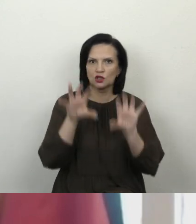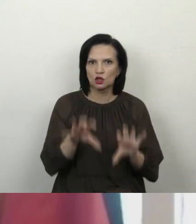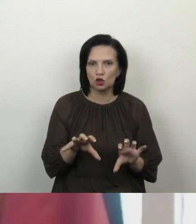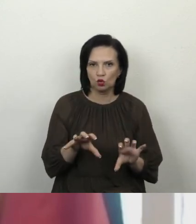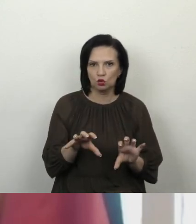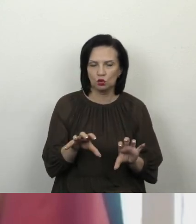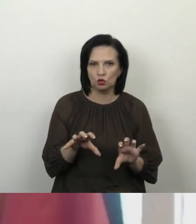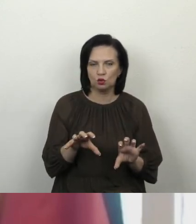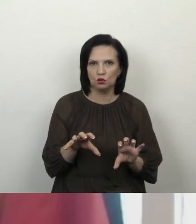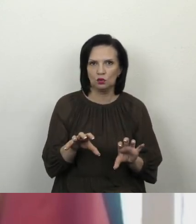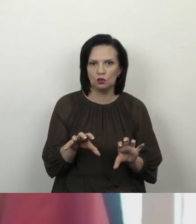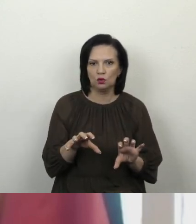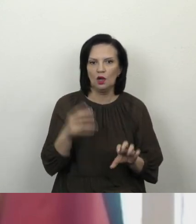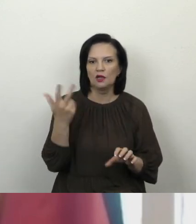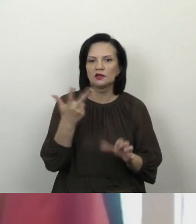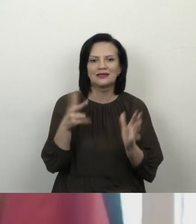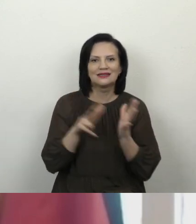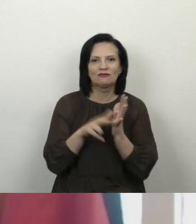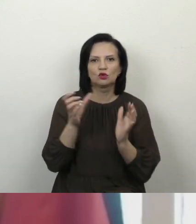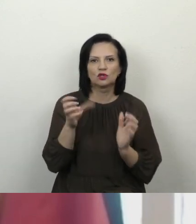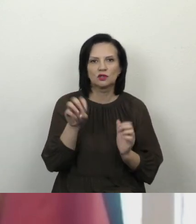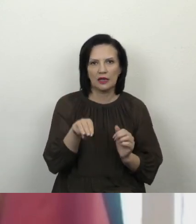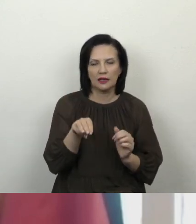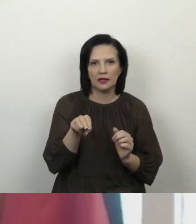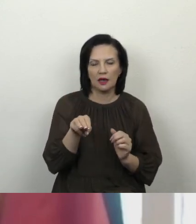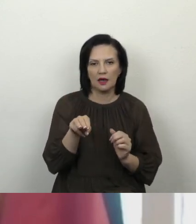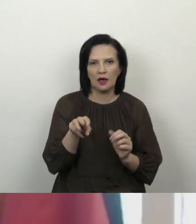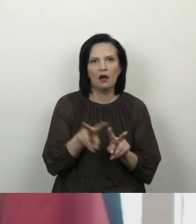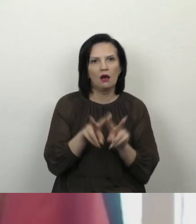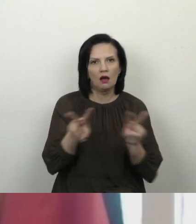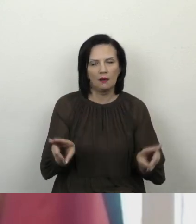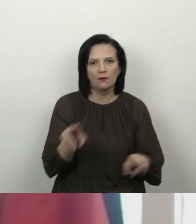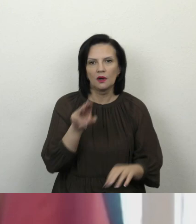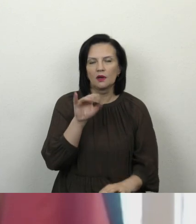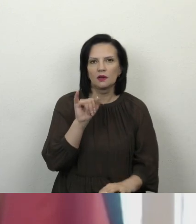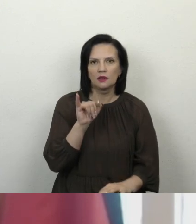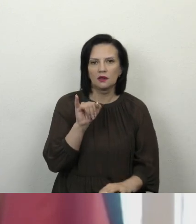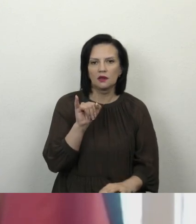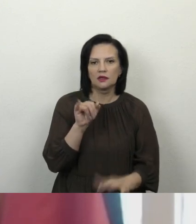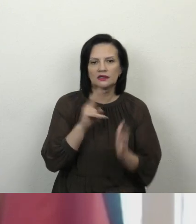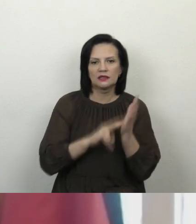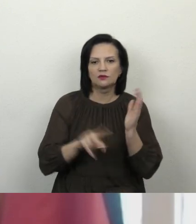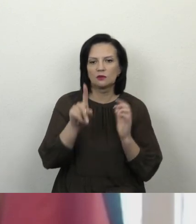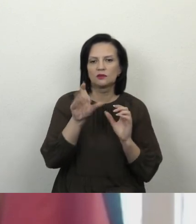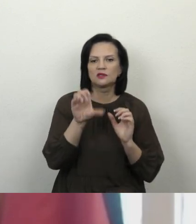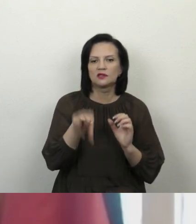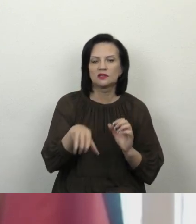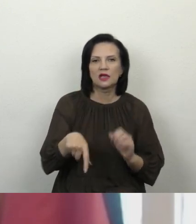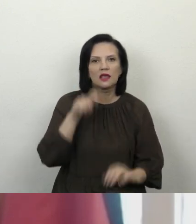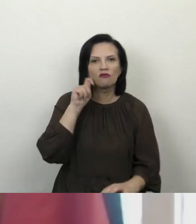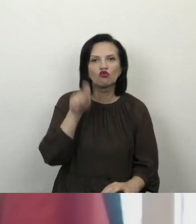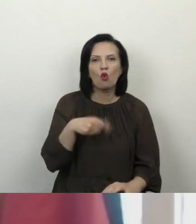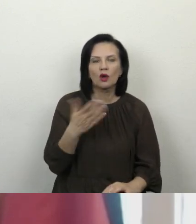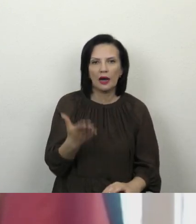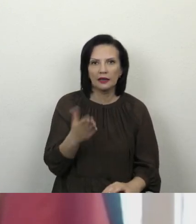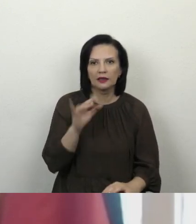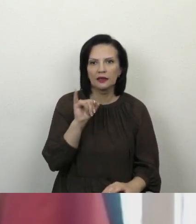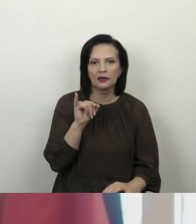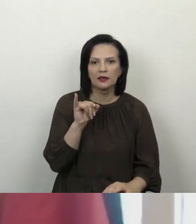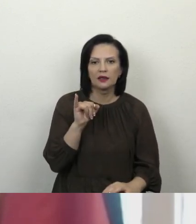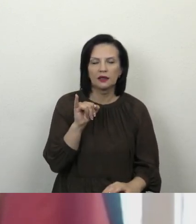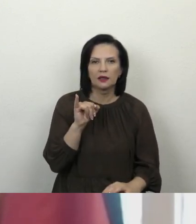38, similar as in 71 Ukraine, and there is only one that